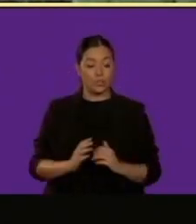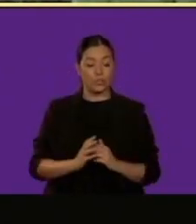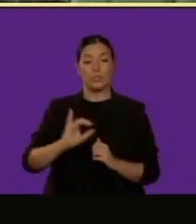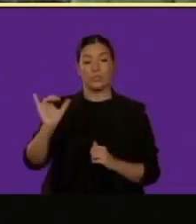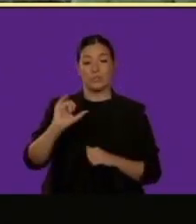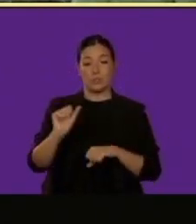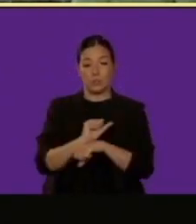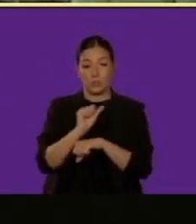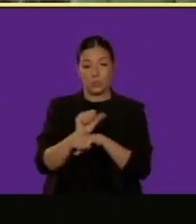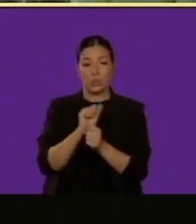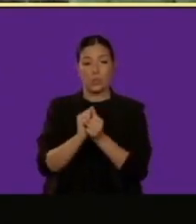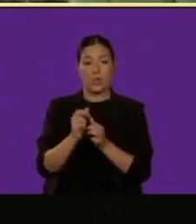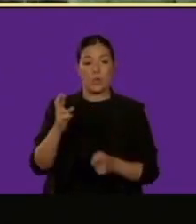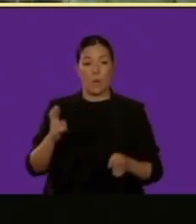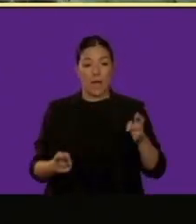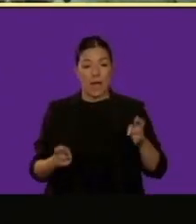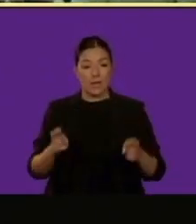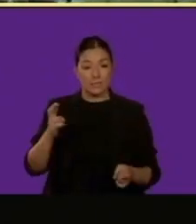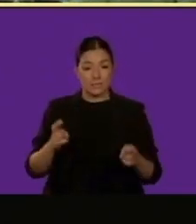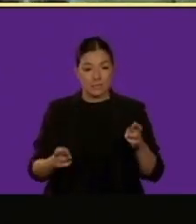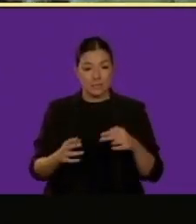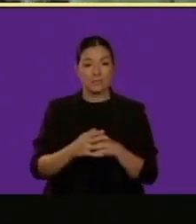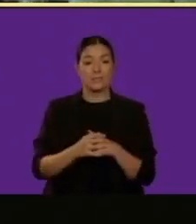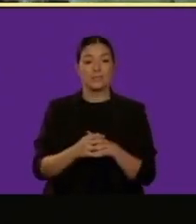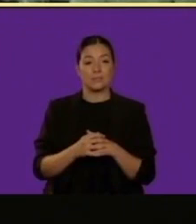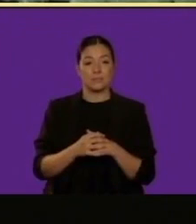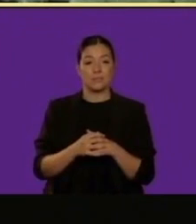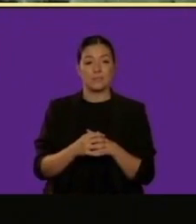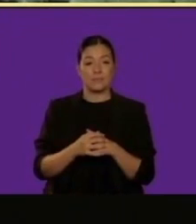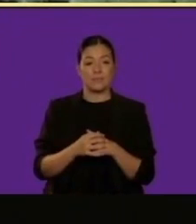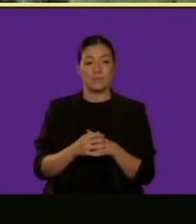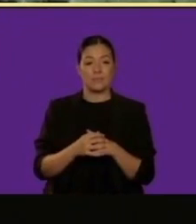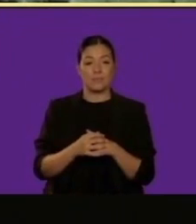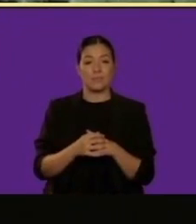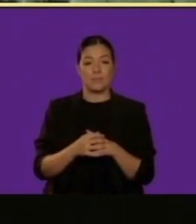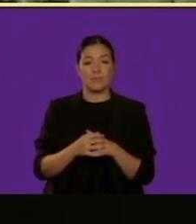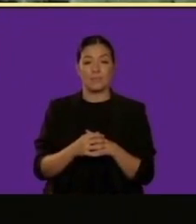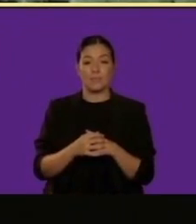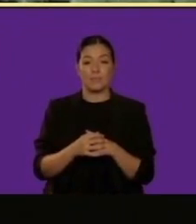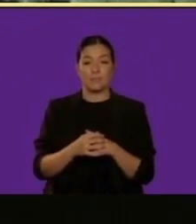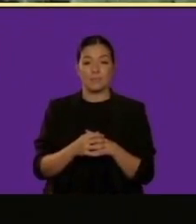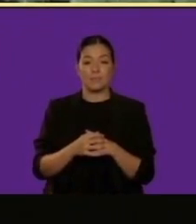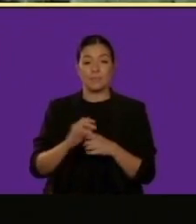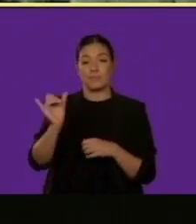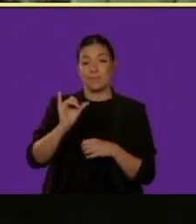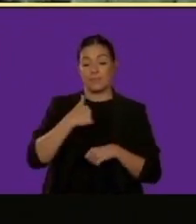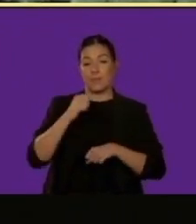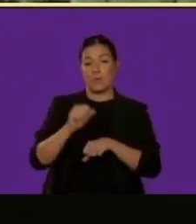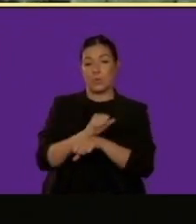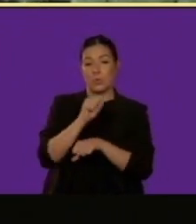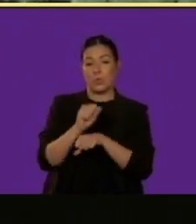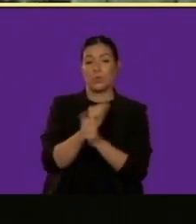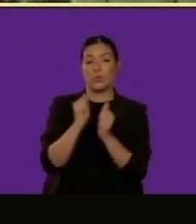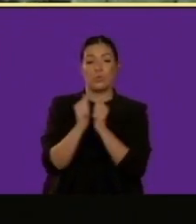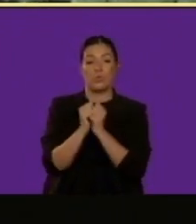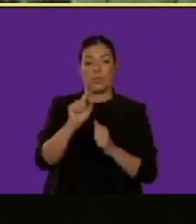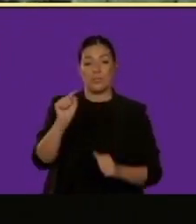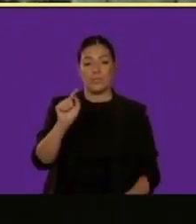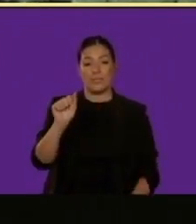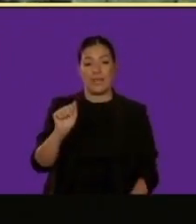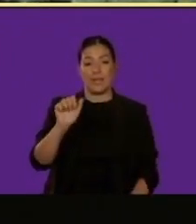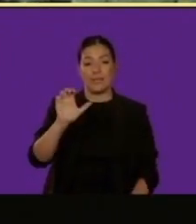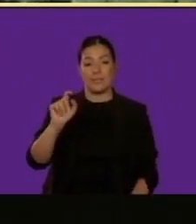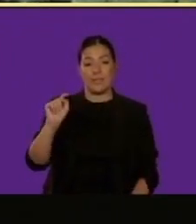poquito Barcelona de Tactile. lo que hemos I will conseguido. let you know about what we Vamos have a done. presentar hoy este proyecto, que es la We are going presentación to de present this esta project,